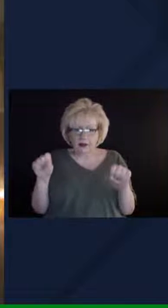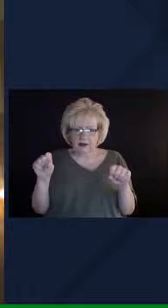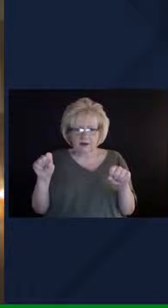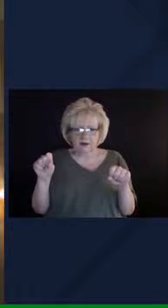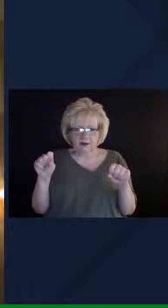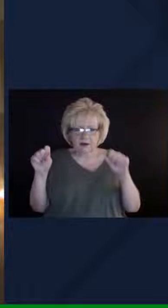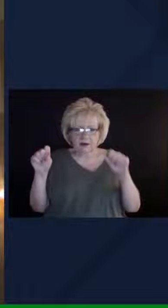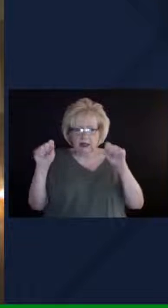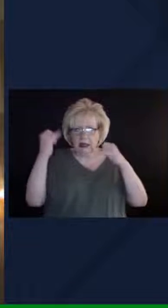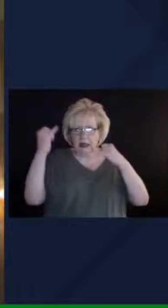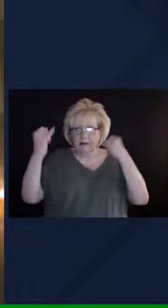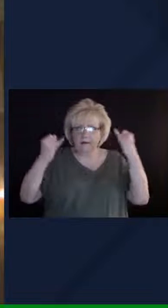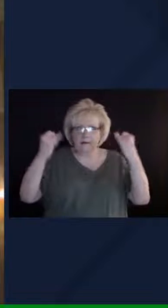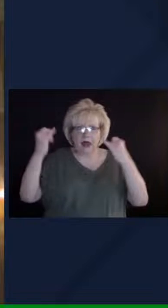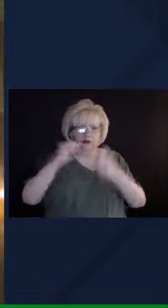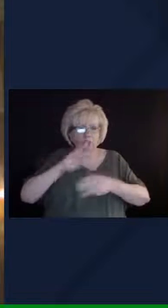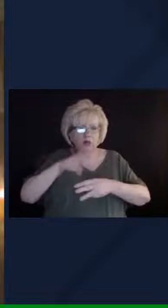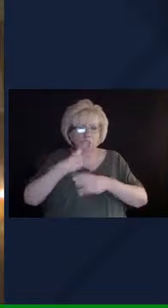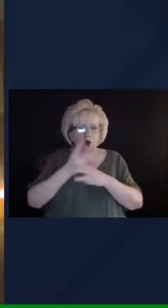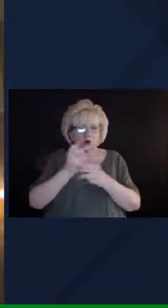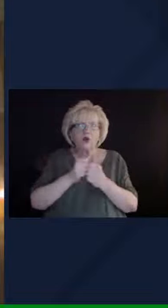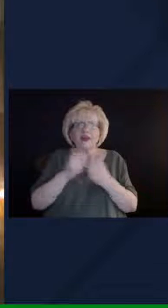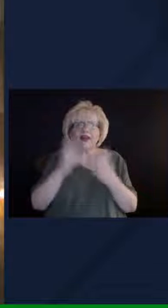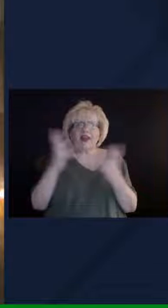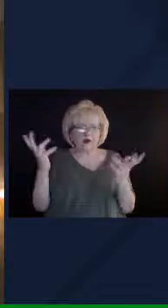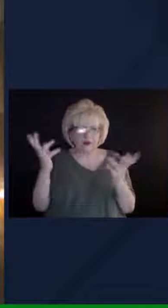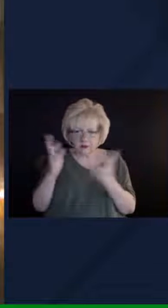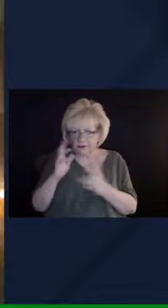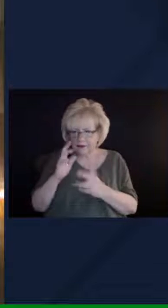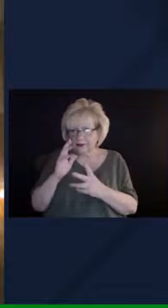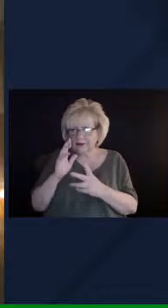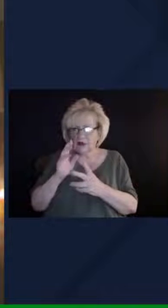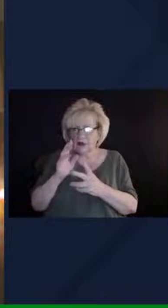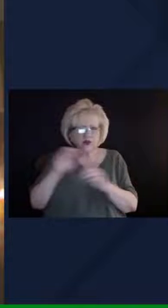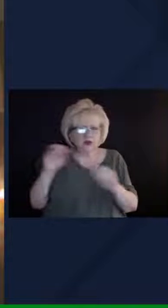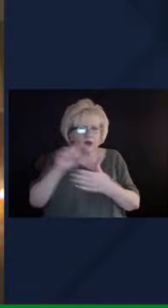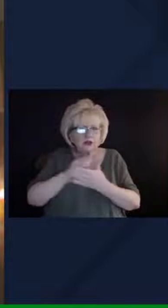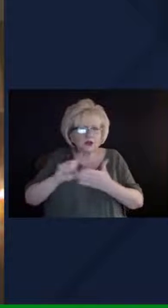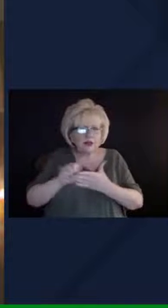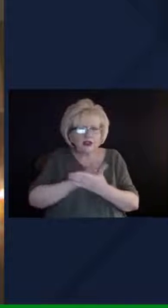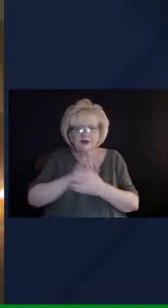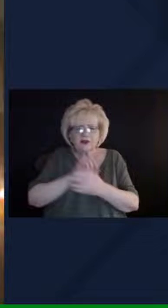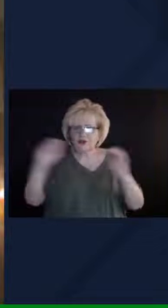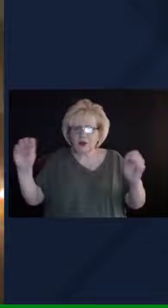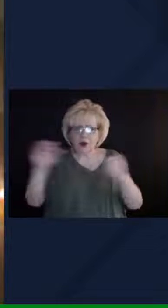imagine a world without them, without that oppression, without that discrimination.